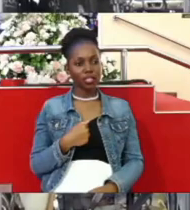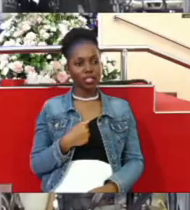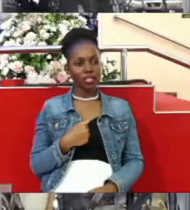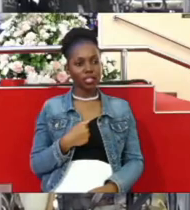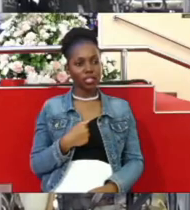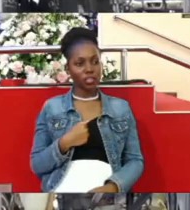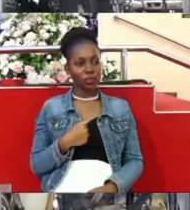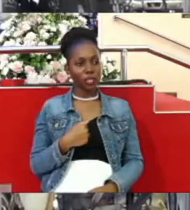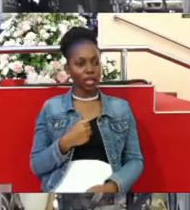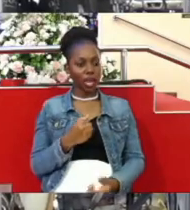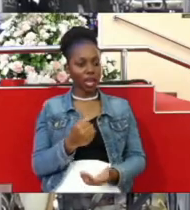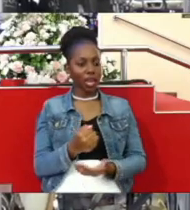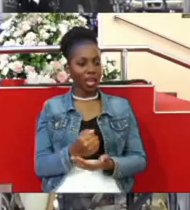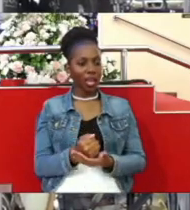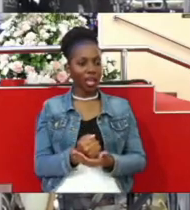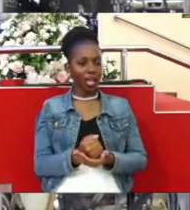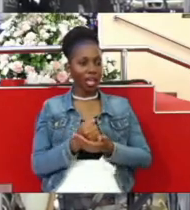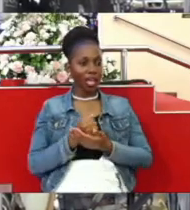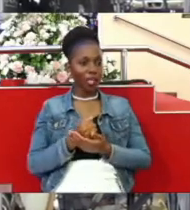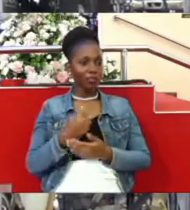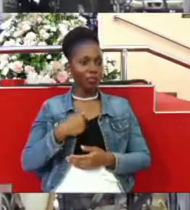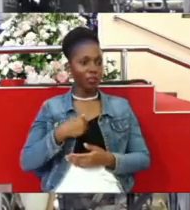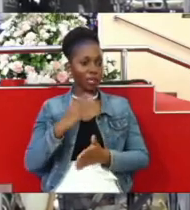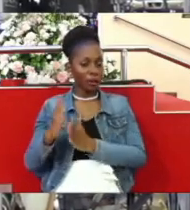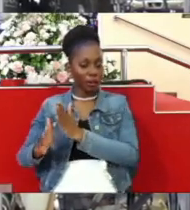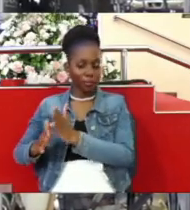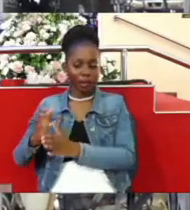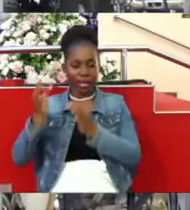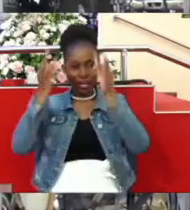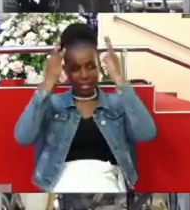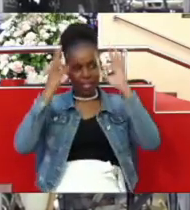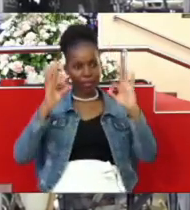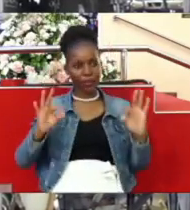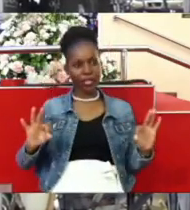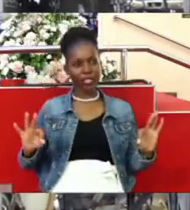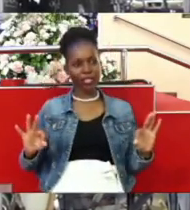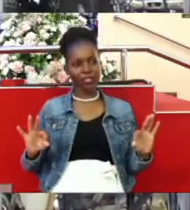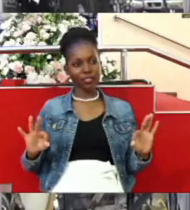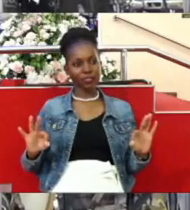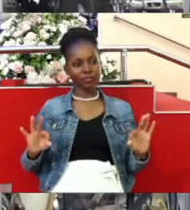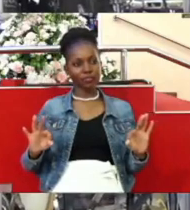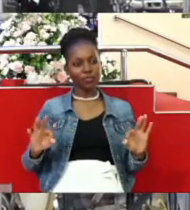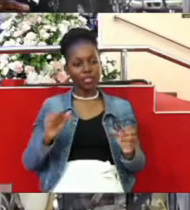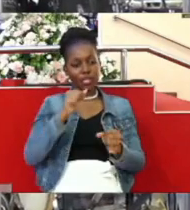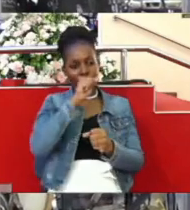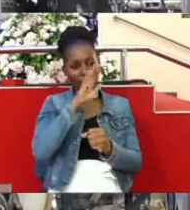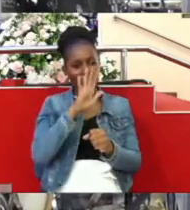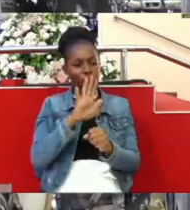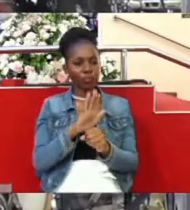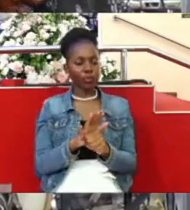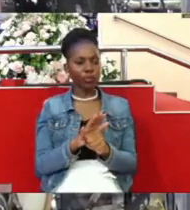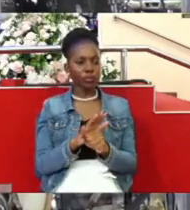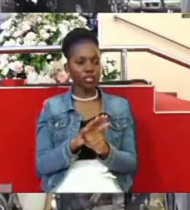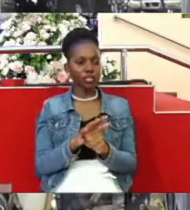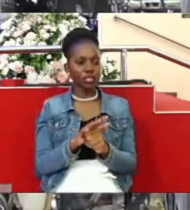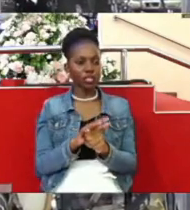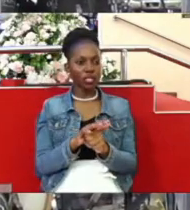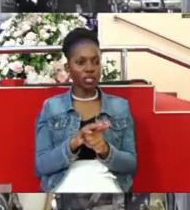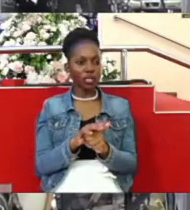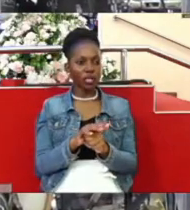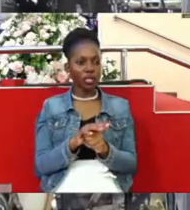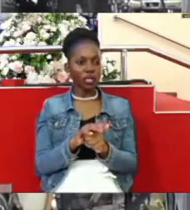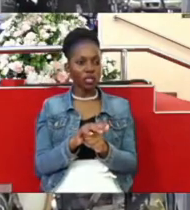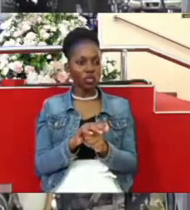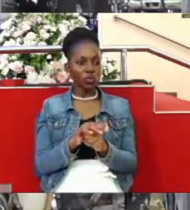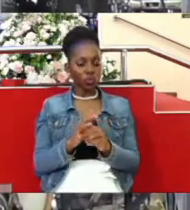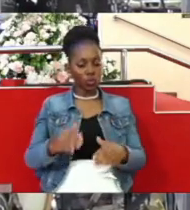people will eat. Na alikuwa ameniahidi ya kwamba atashughulikia vitu vya kula. She had promised to pick pilau for the,